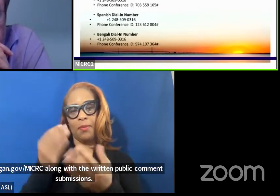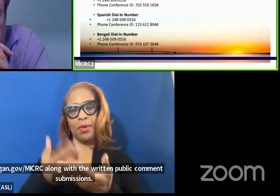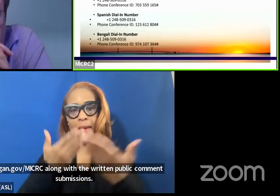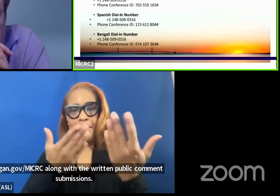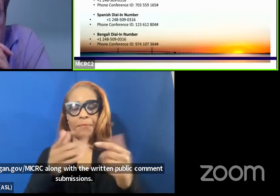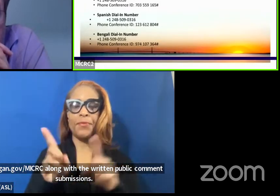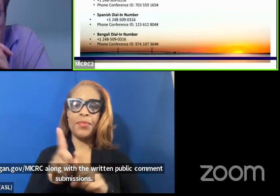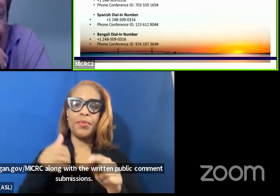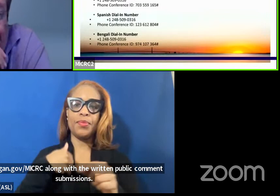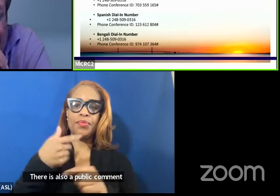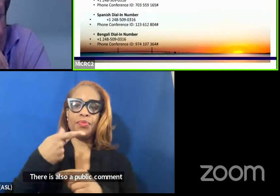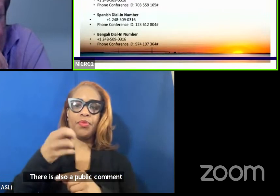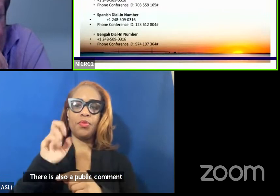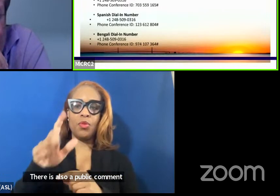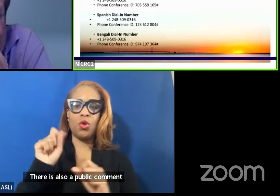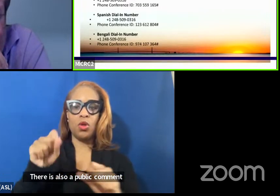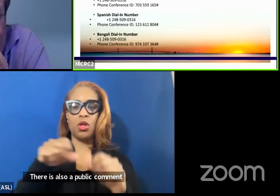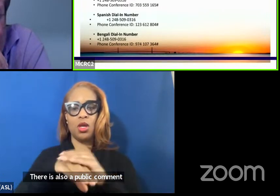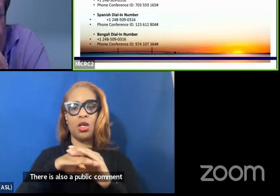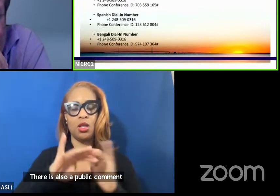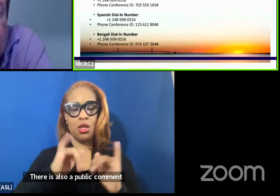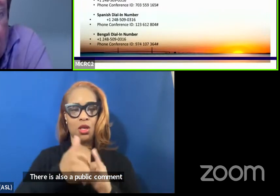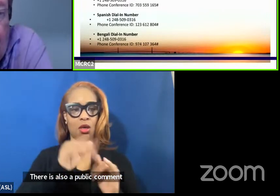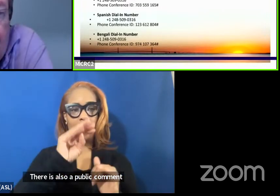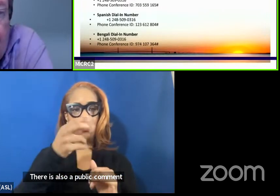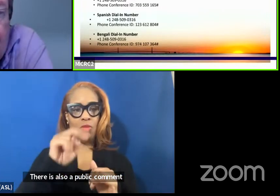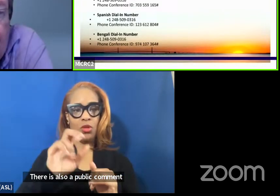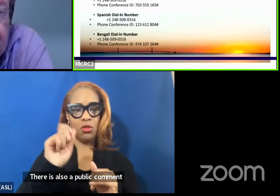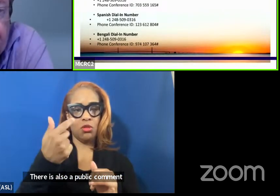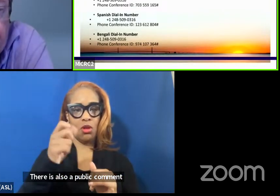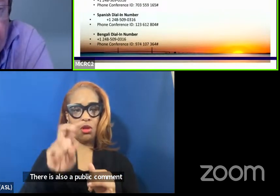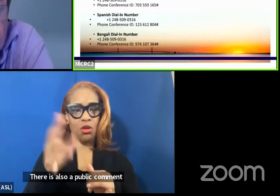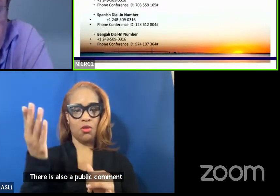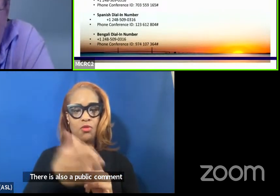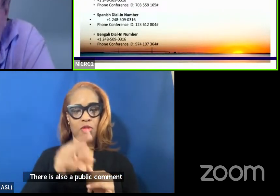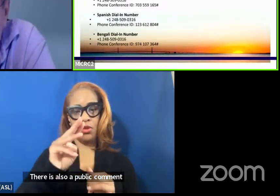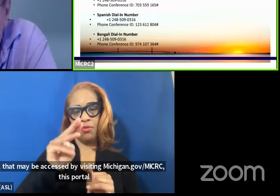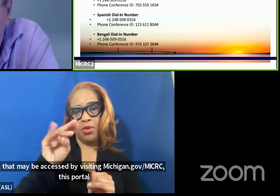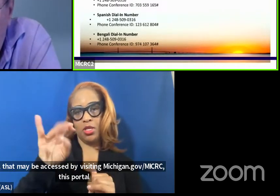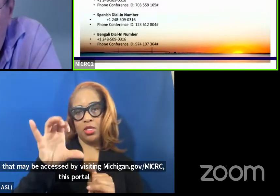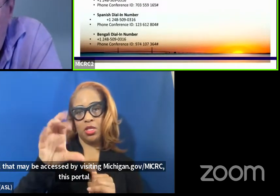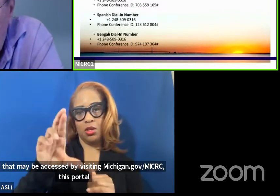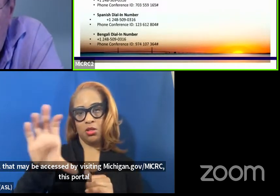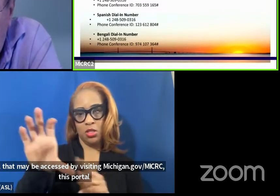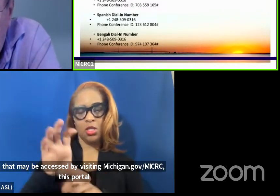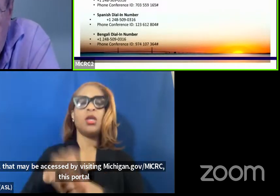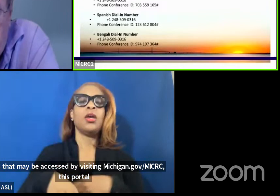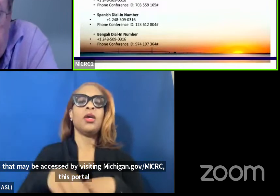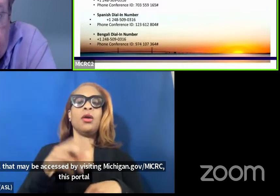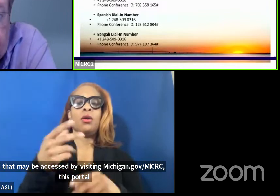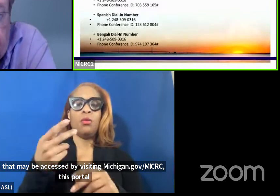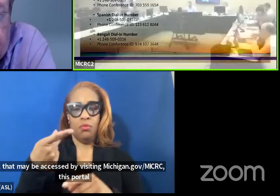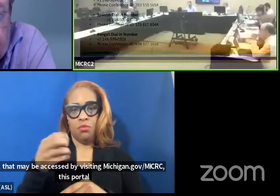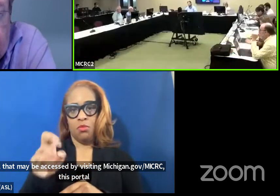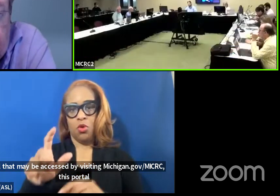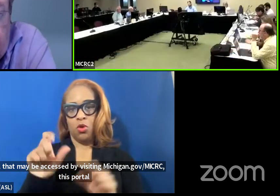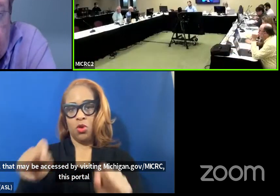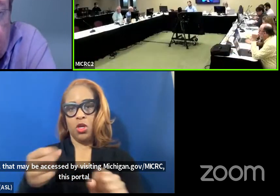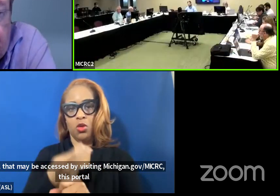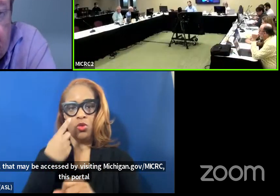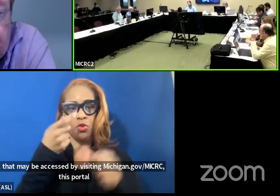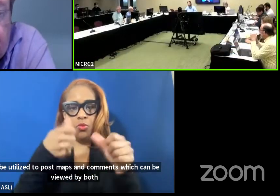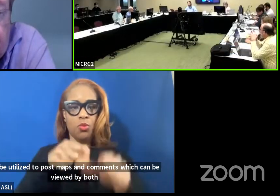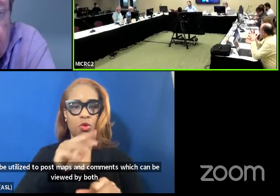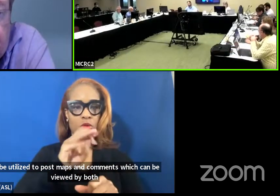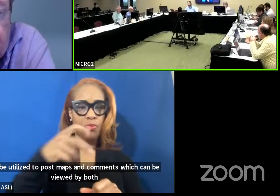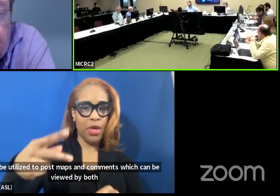public comment portal that may be accessed by visiting michigan.gov forward slash micrc this portal can be utilized to post maps and comments which